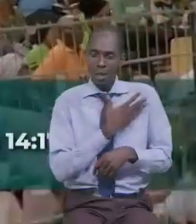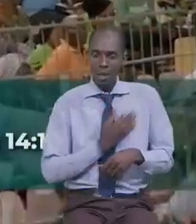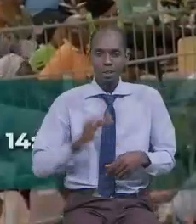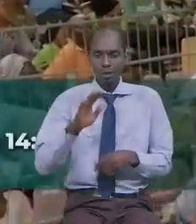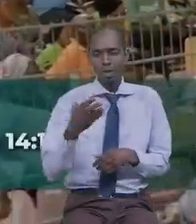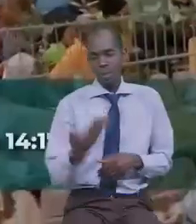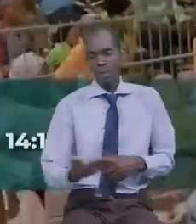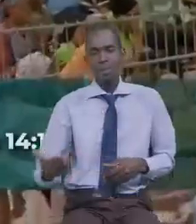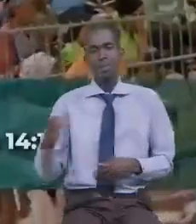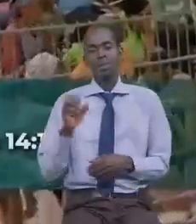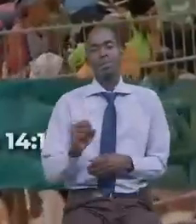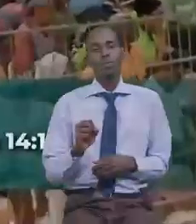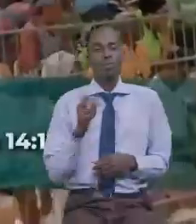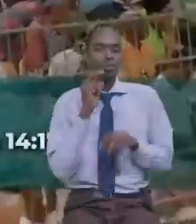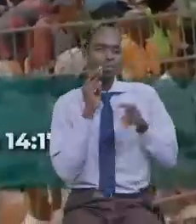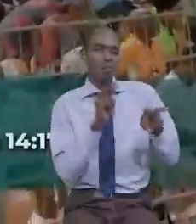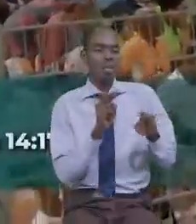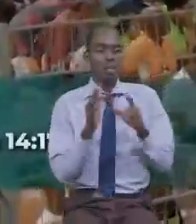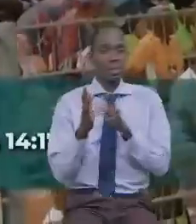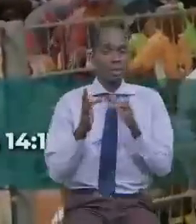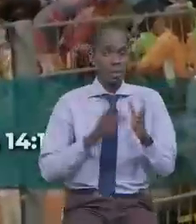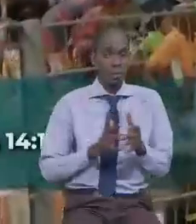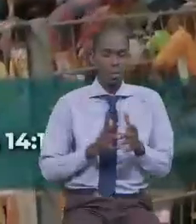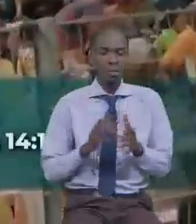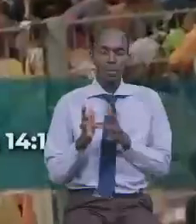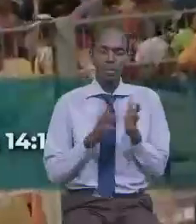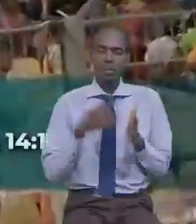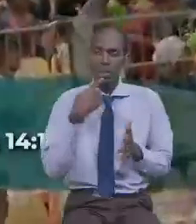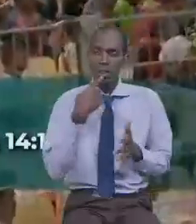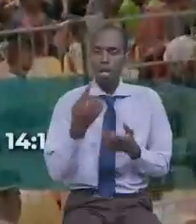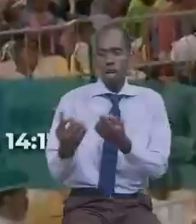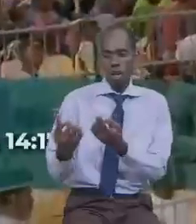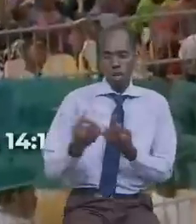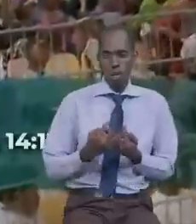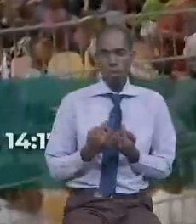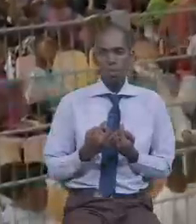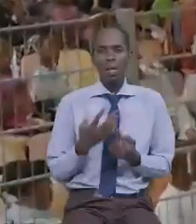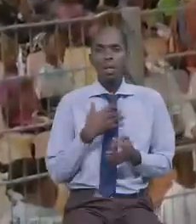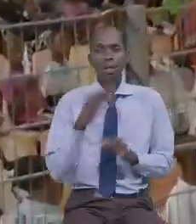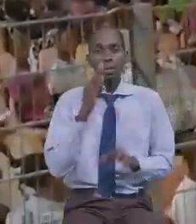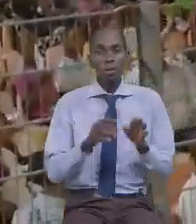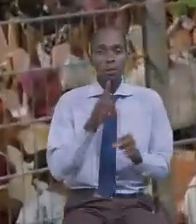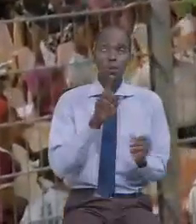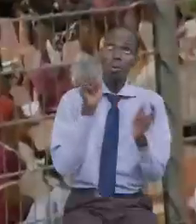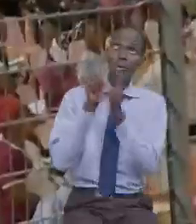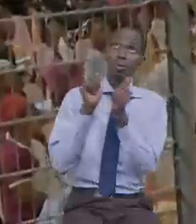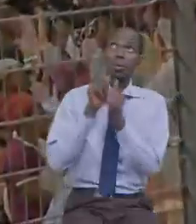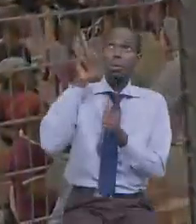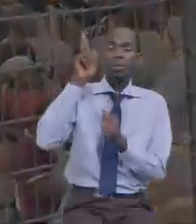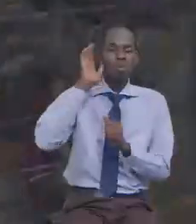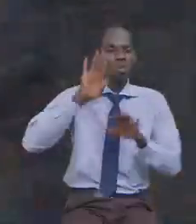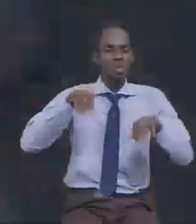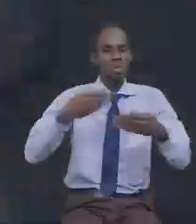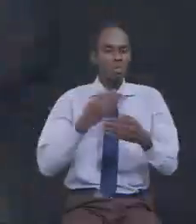at Jesus. He said, come. And if you come, he'll give you rest. All